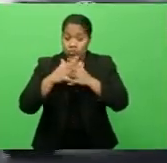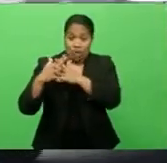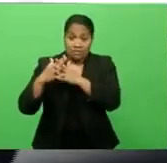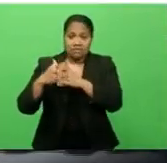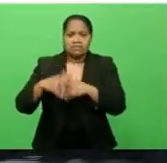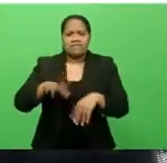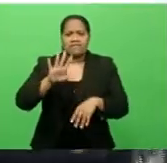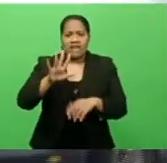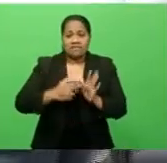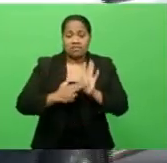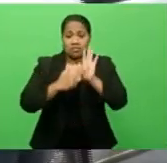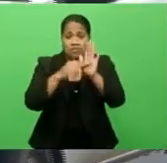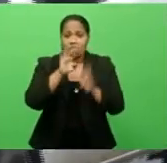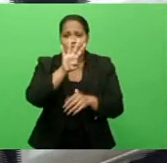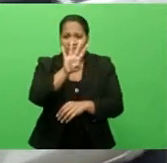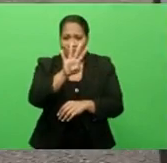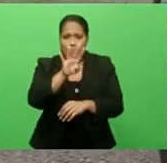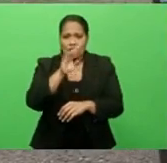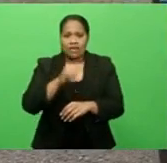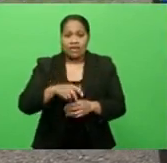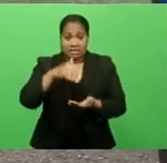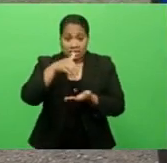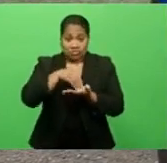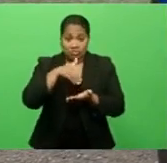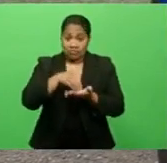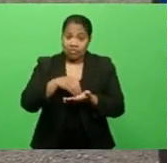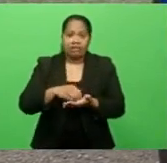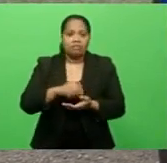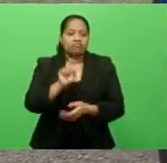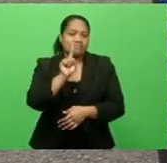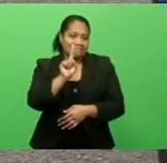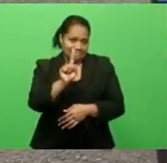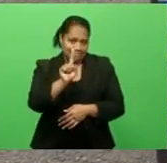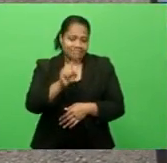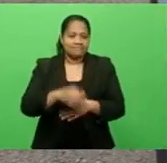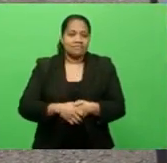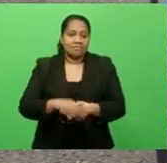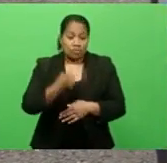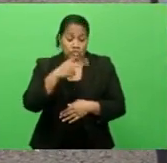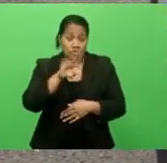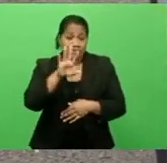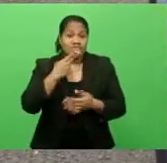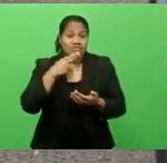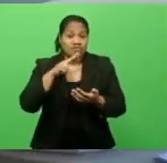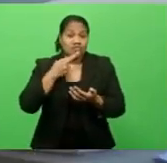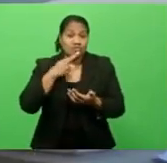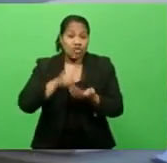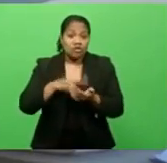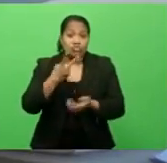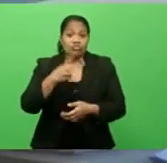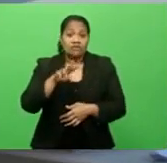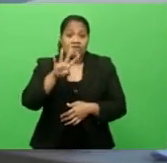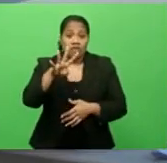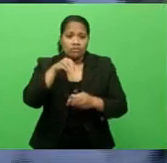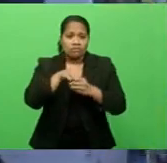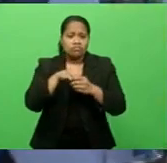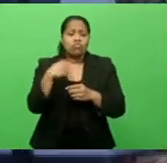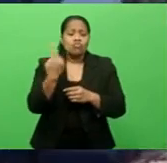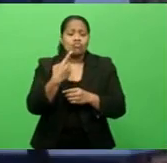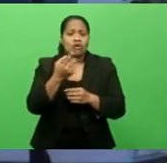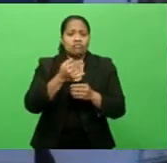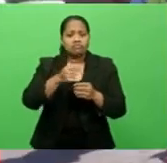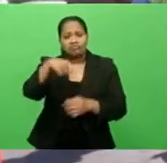North 4 cases, and the Central Division recorded 1. Of the 25 reports, 24 involved those who were